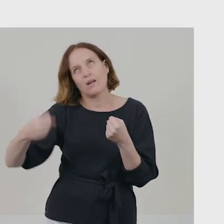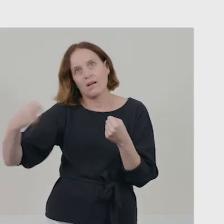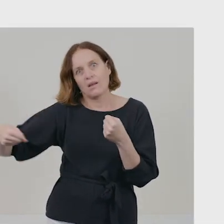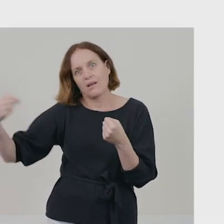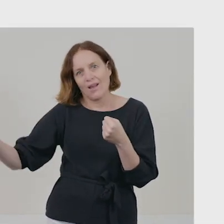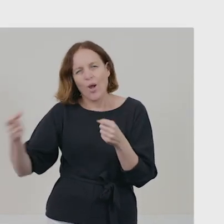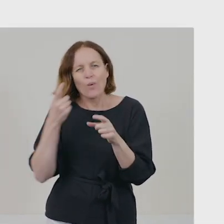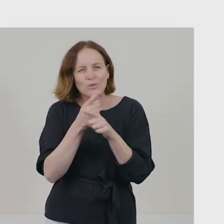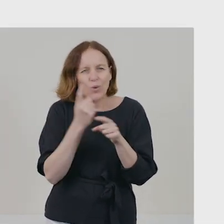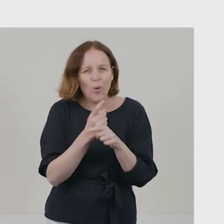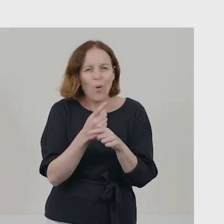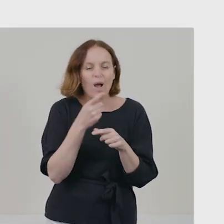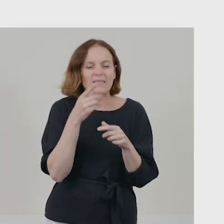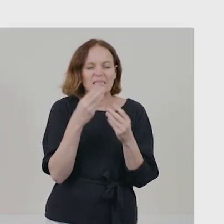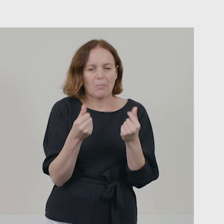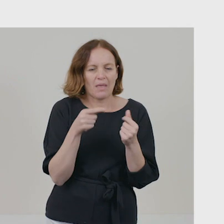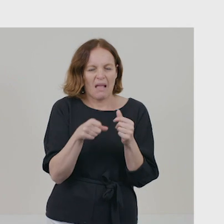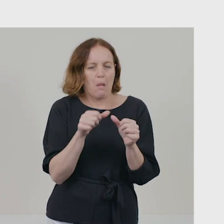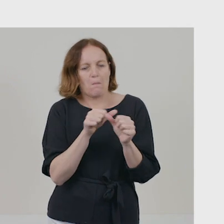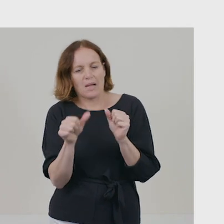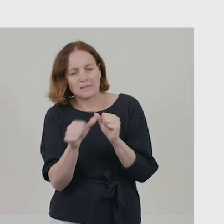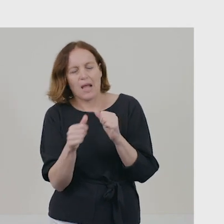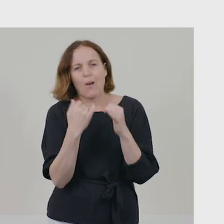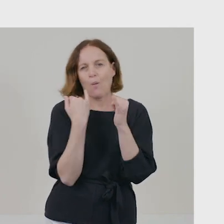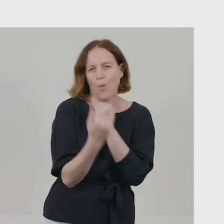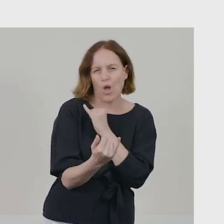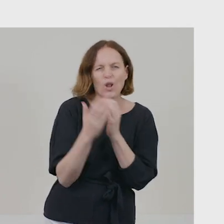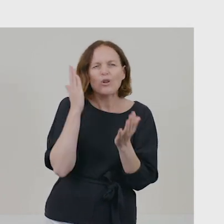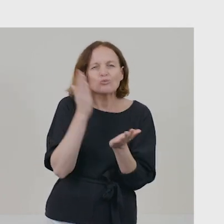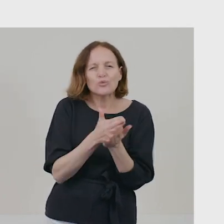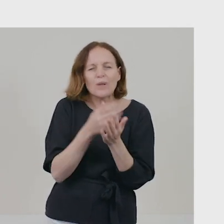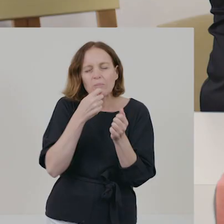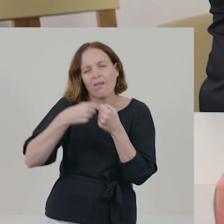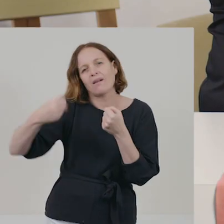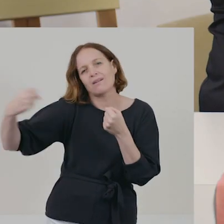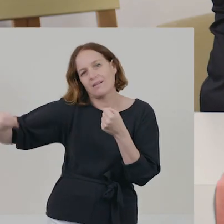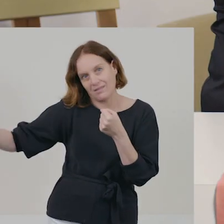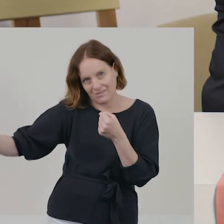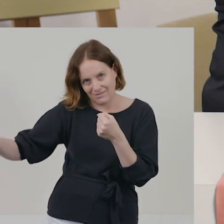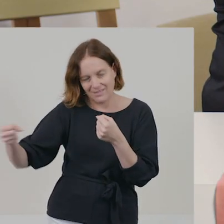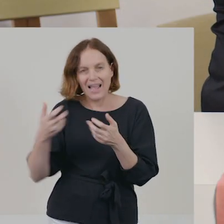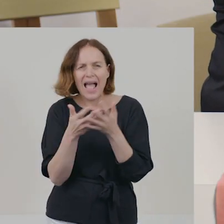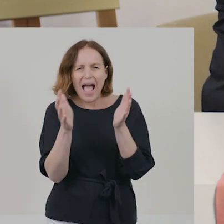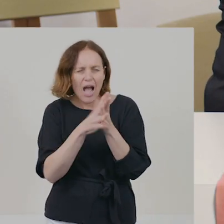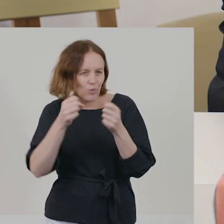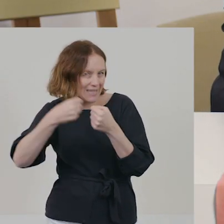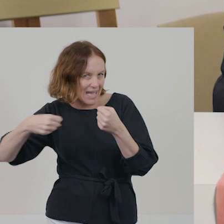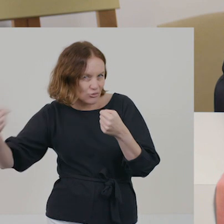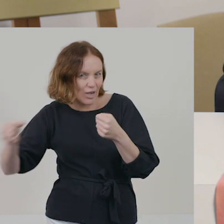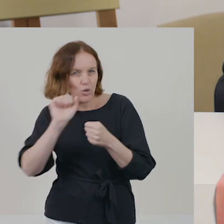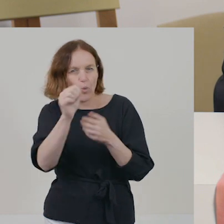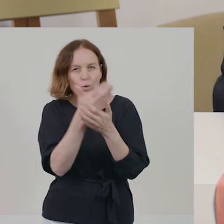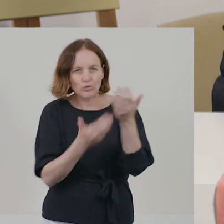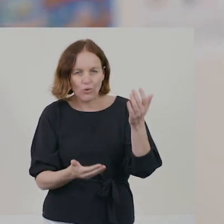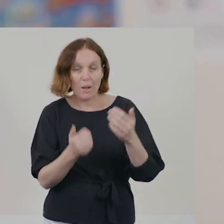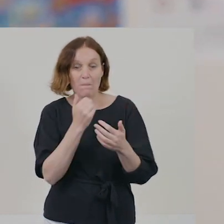exaggerate, we talk about something being better or worse than it really is. And how do you use exaggeration in